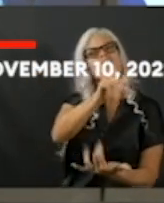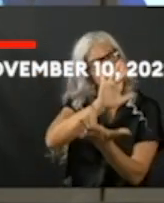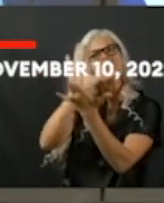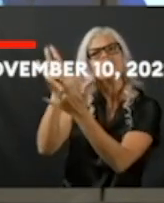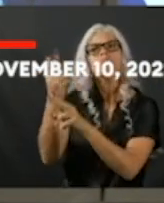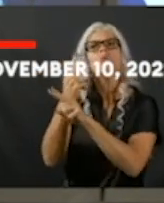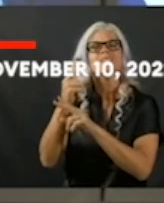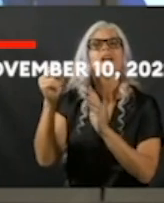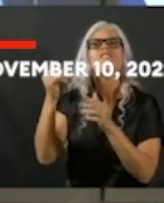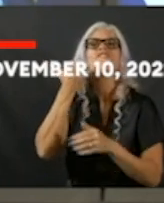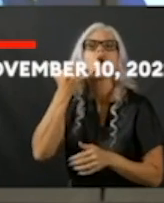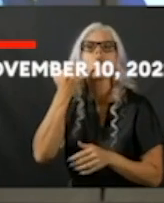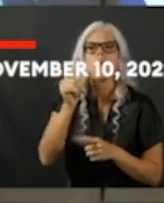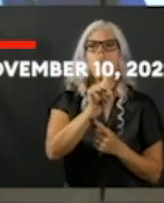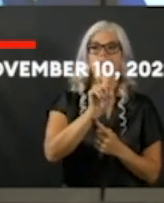line at